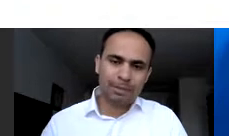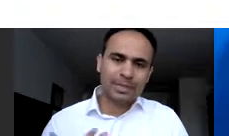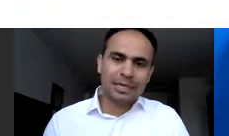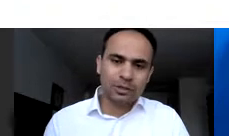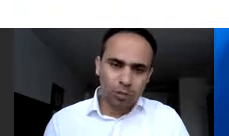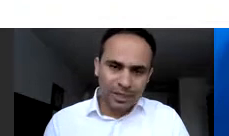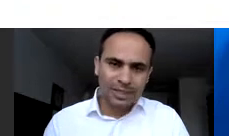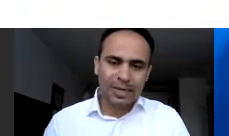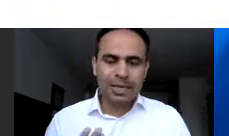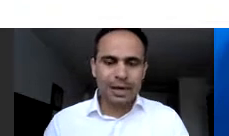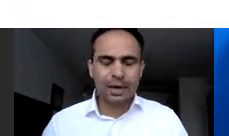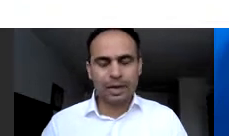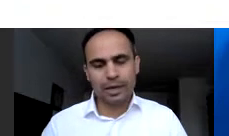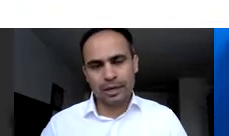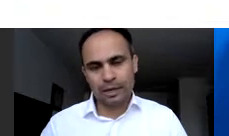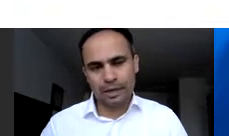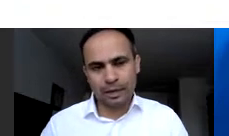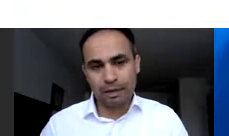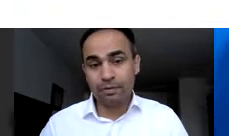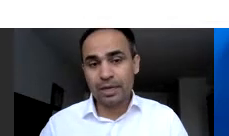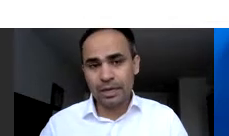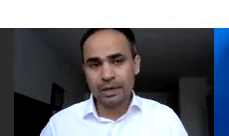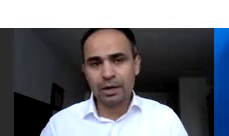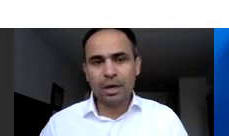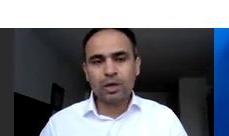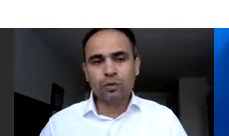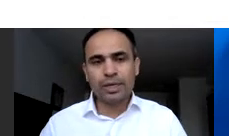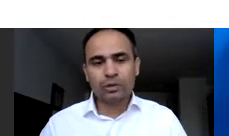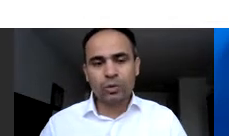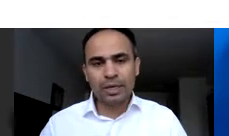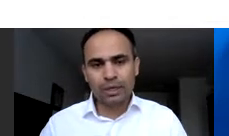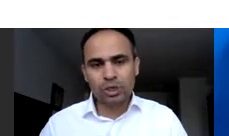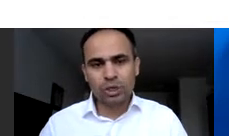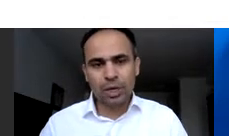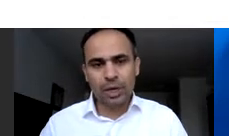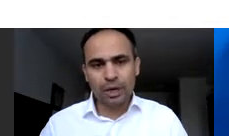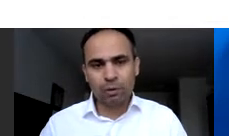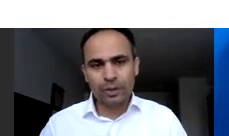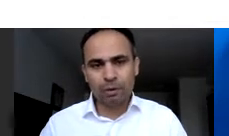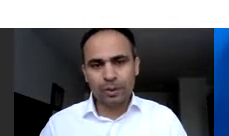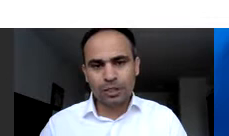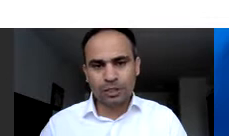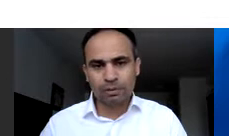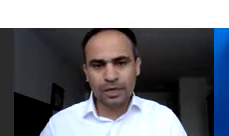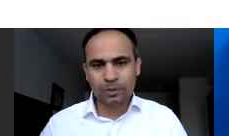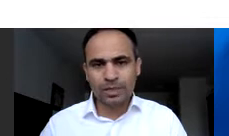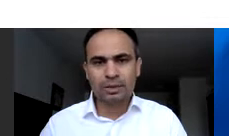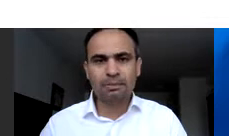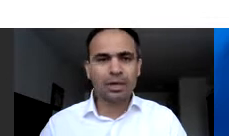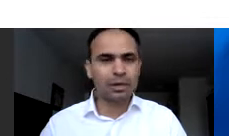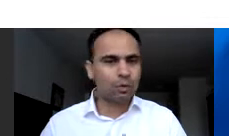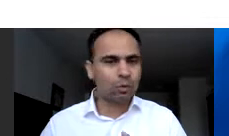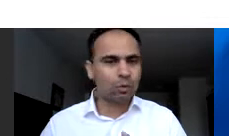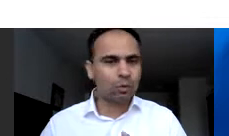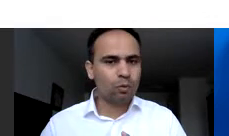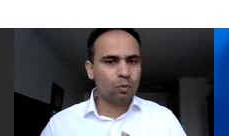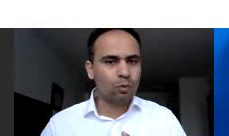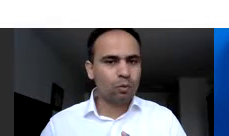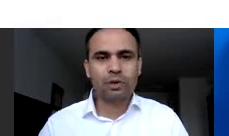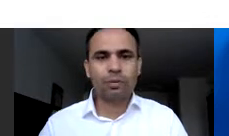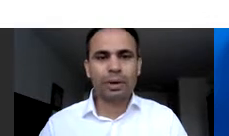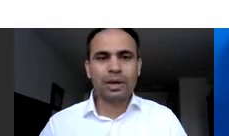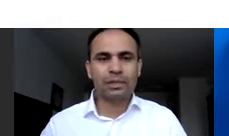BOS, which happens at least once in a year, every year, you will need to engage with the operations management team